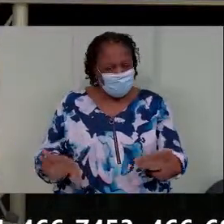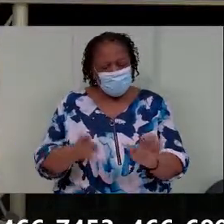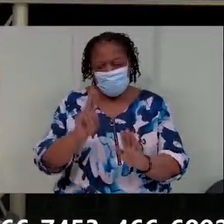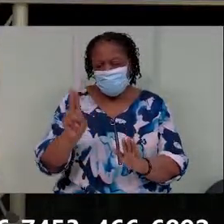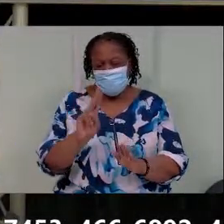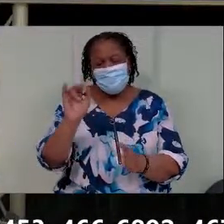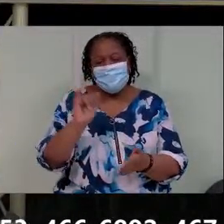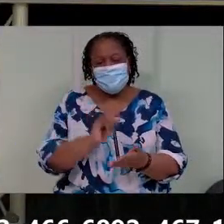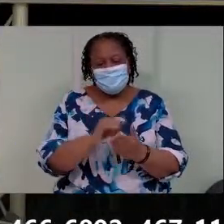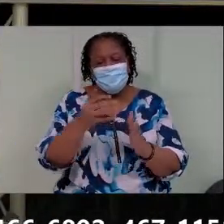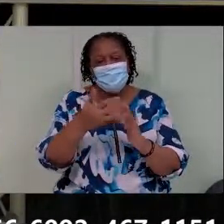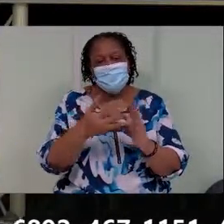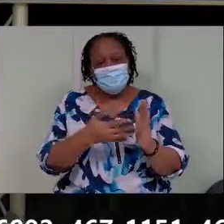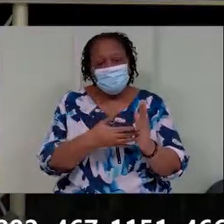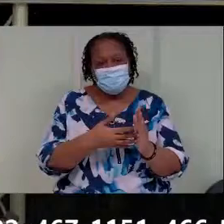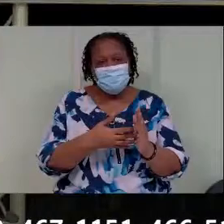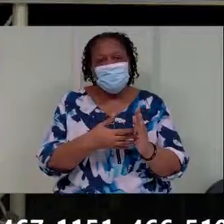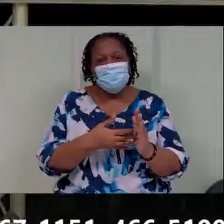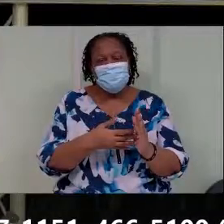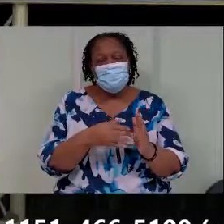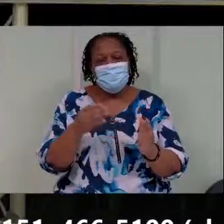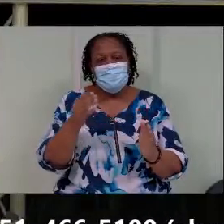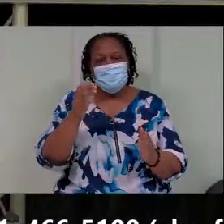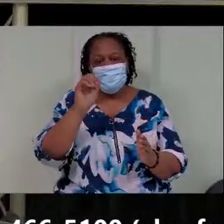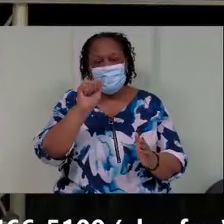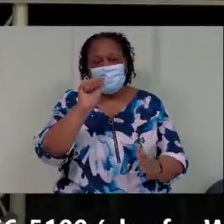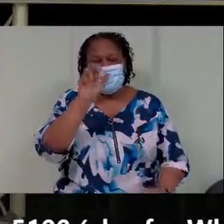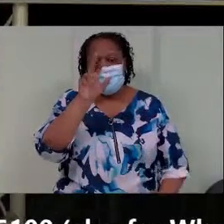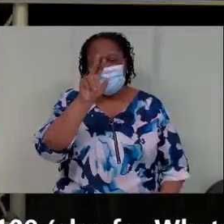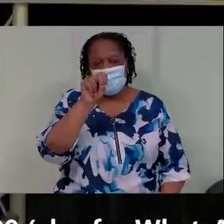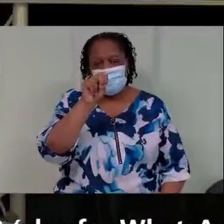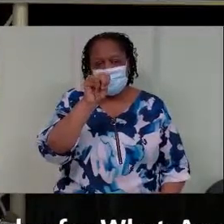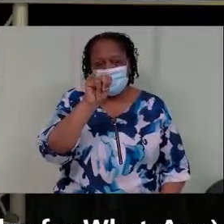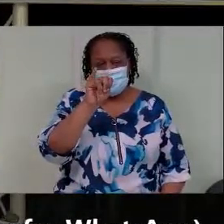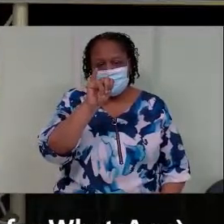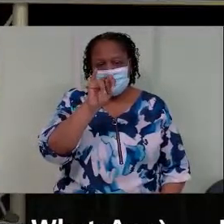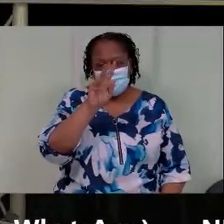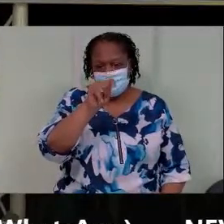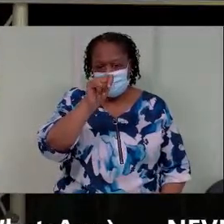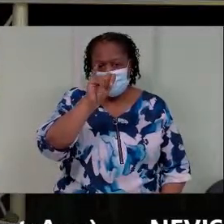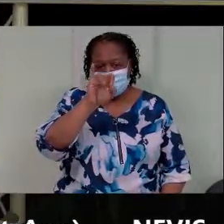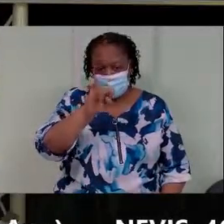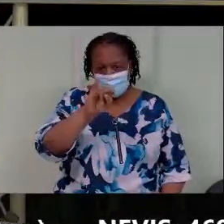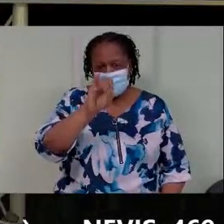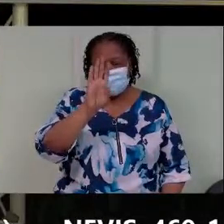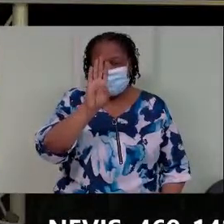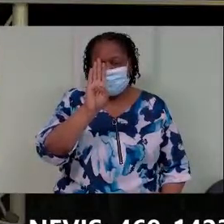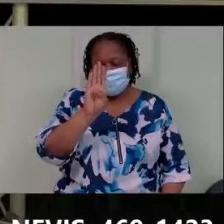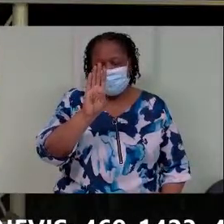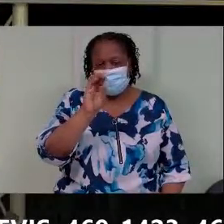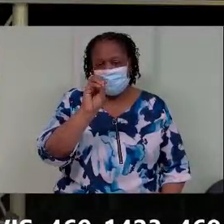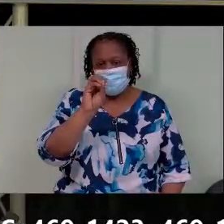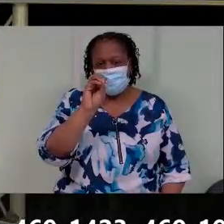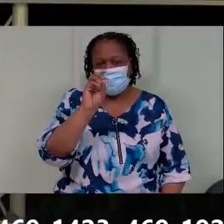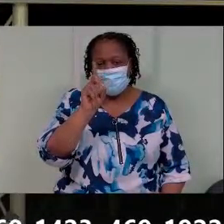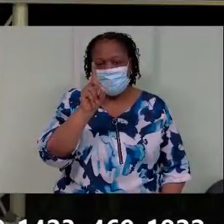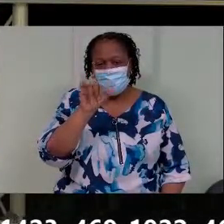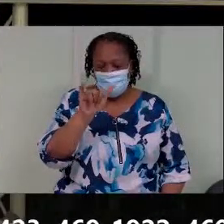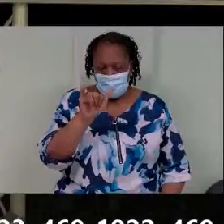the rapid antibody test. The test that Dr. Laws keeps speaking about is the